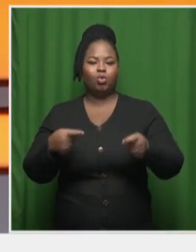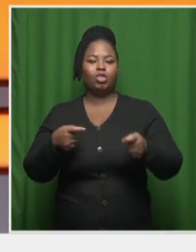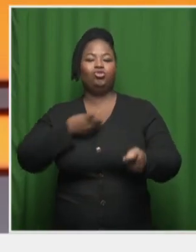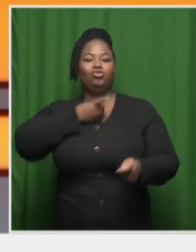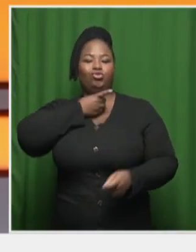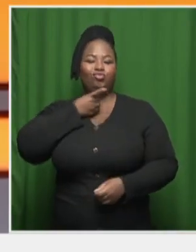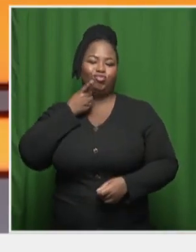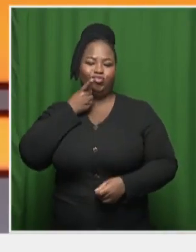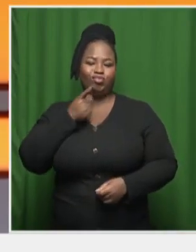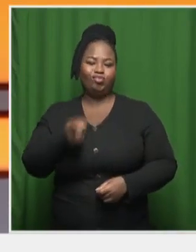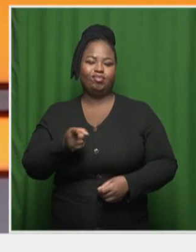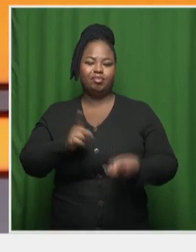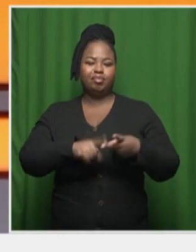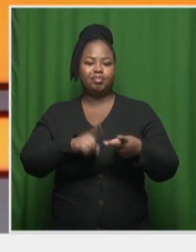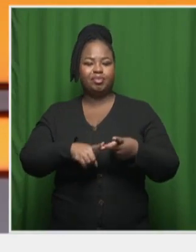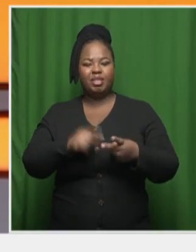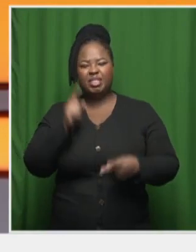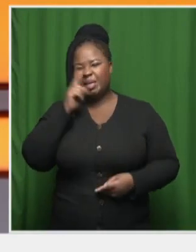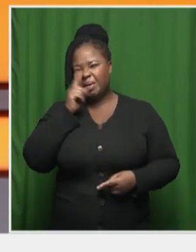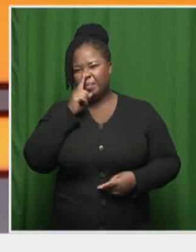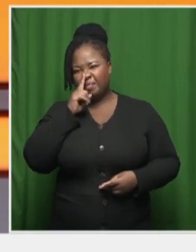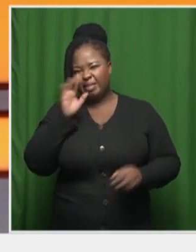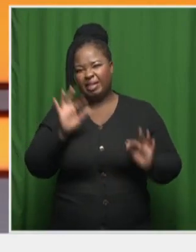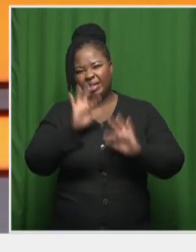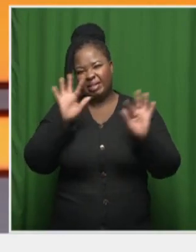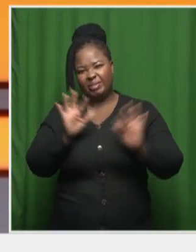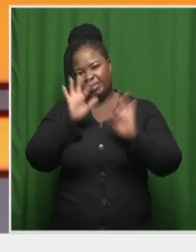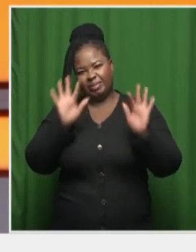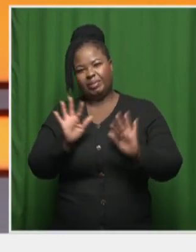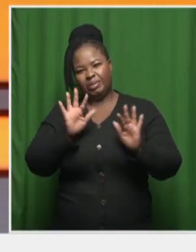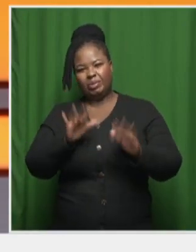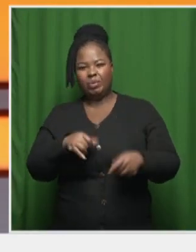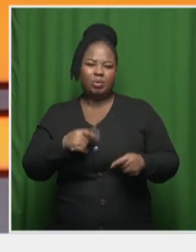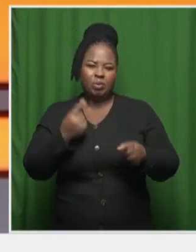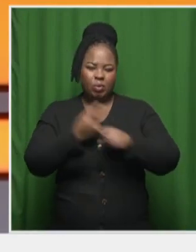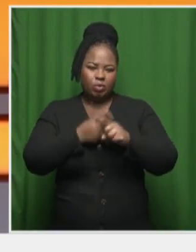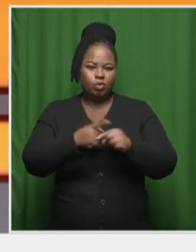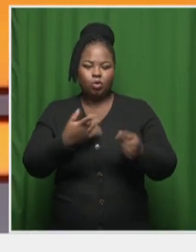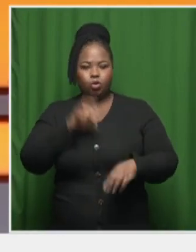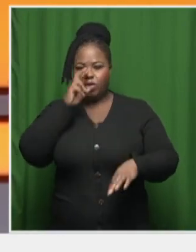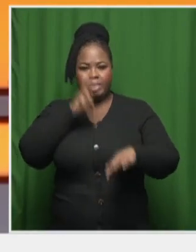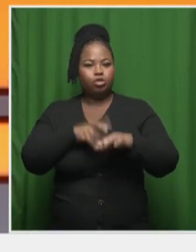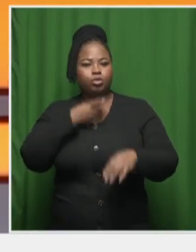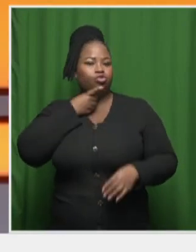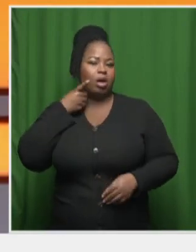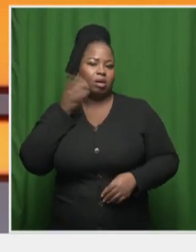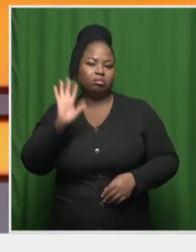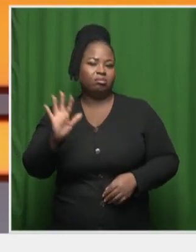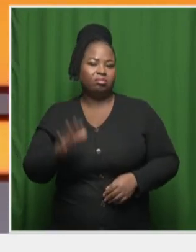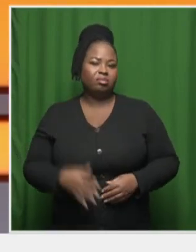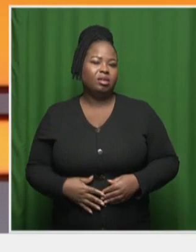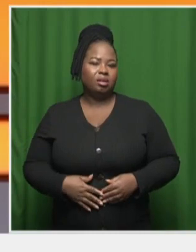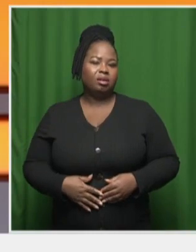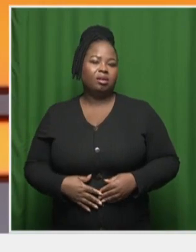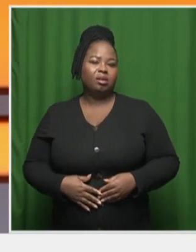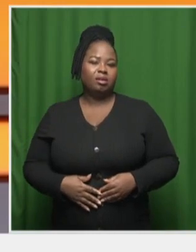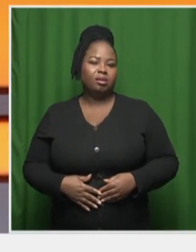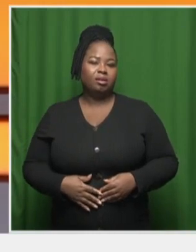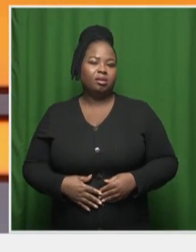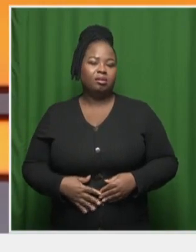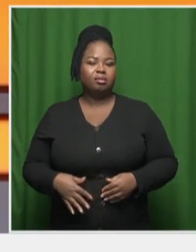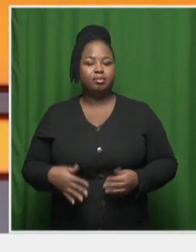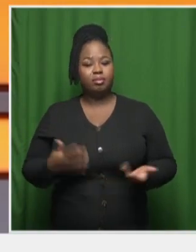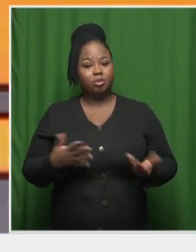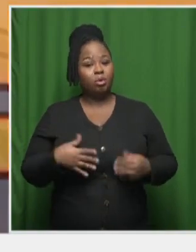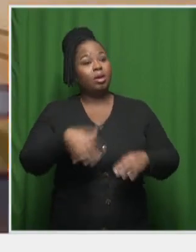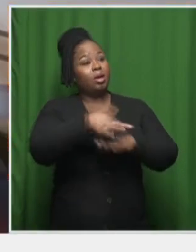dry. You can have a slight little pinkish color inside the pork fillet, hence the reason it doesn't have to be dry. Yeah. So it's